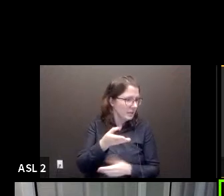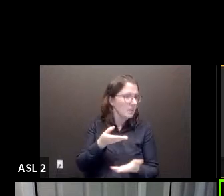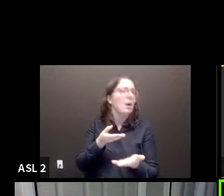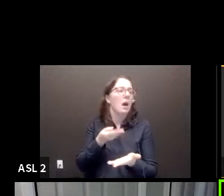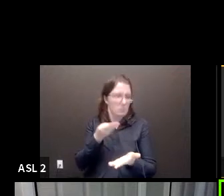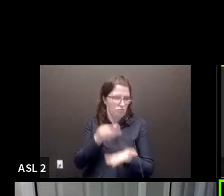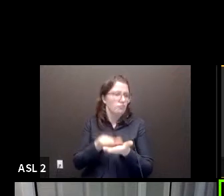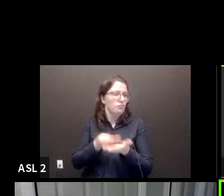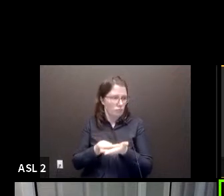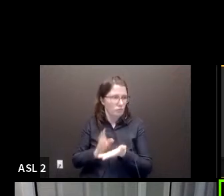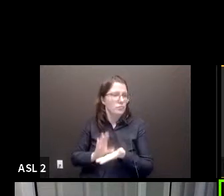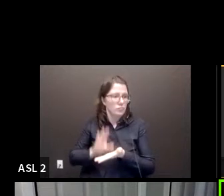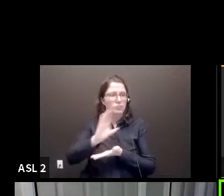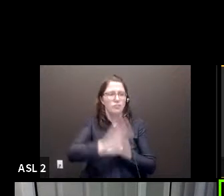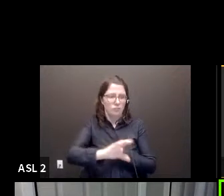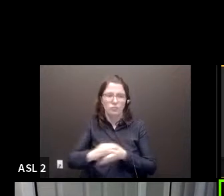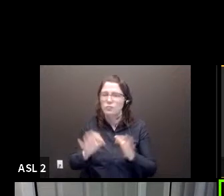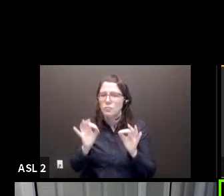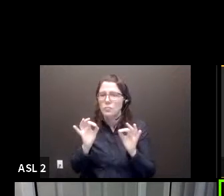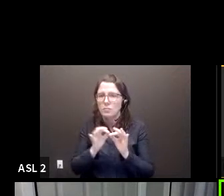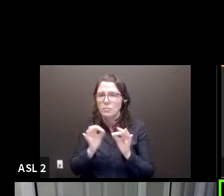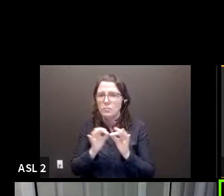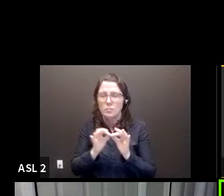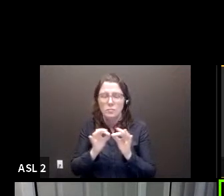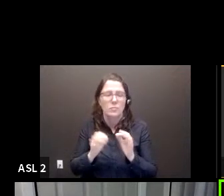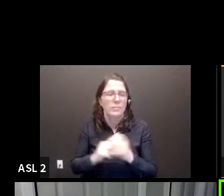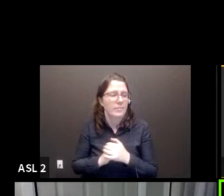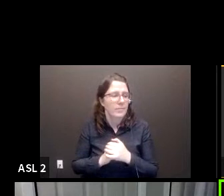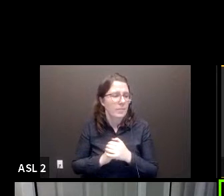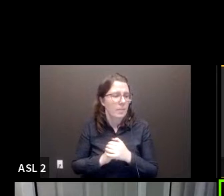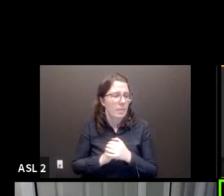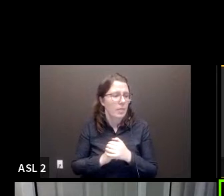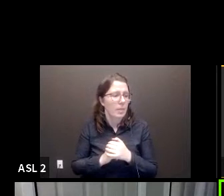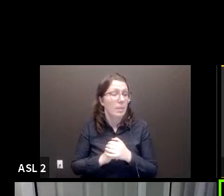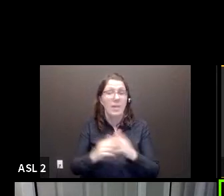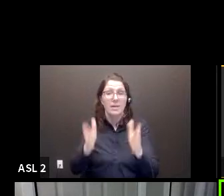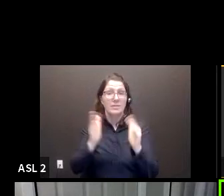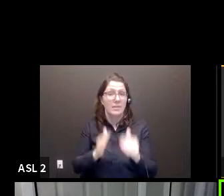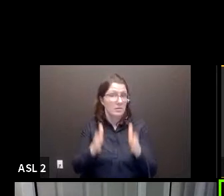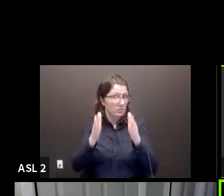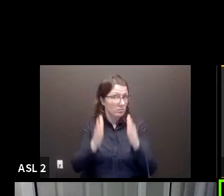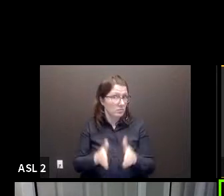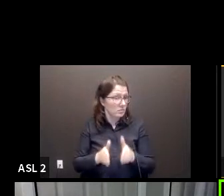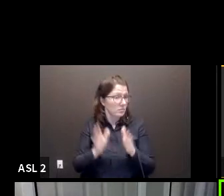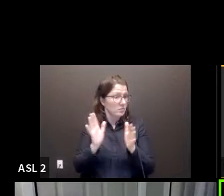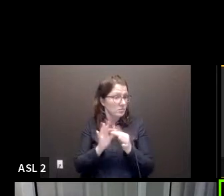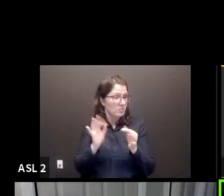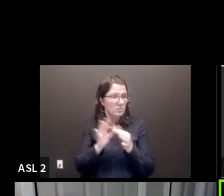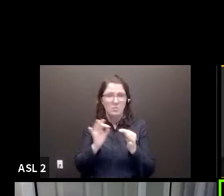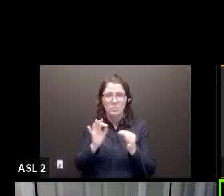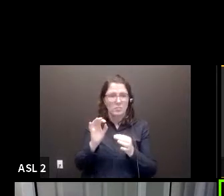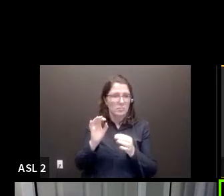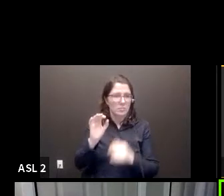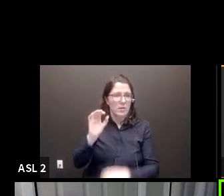um so uh i'll now move on to our next delegate which is aaron o'neill